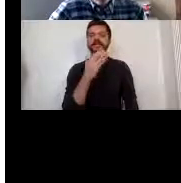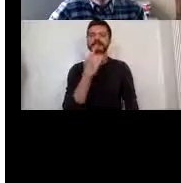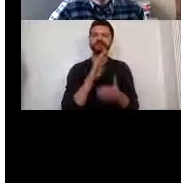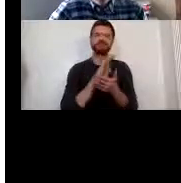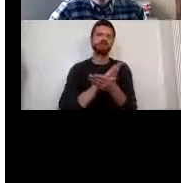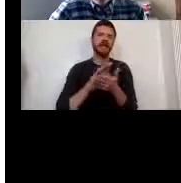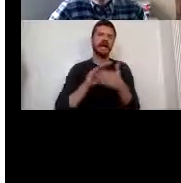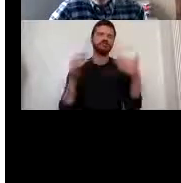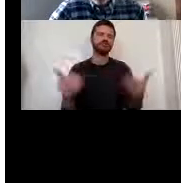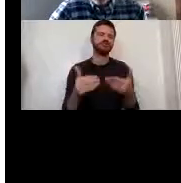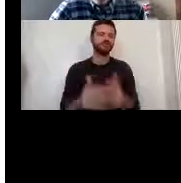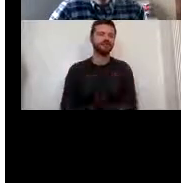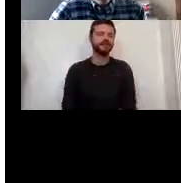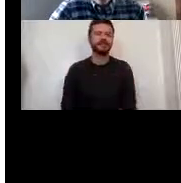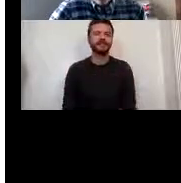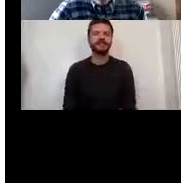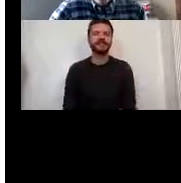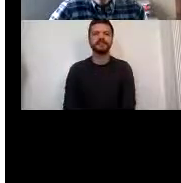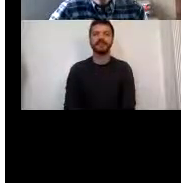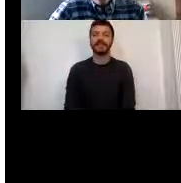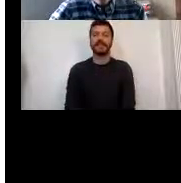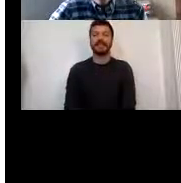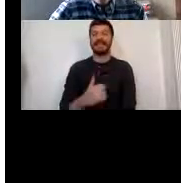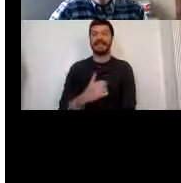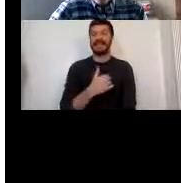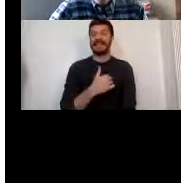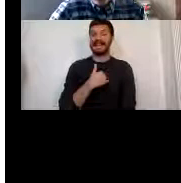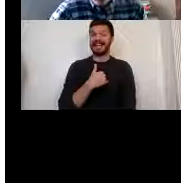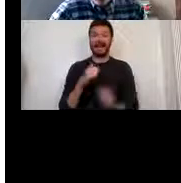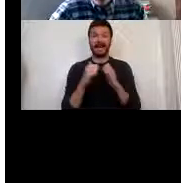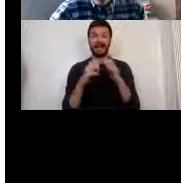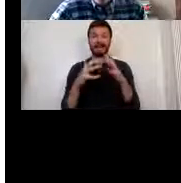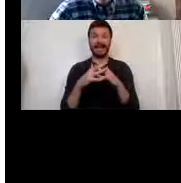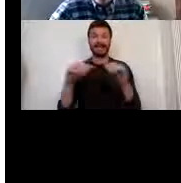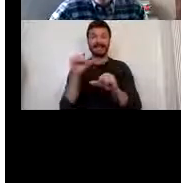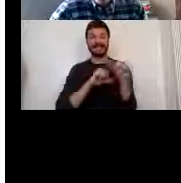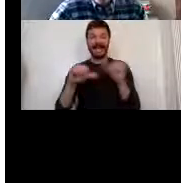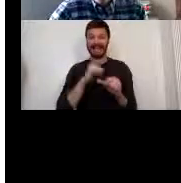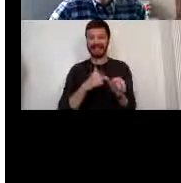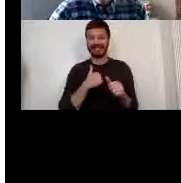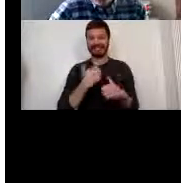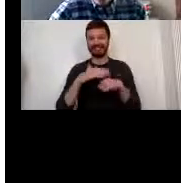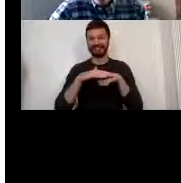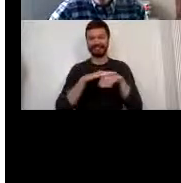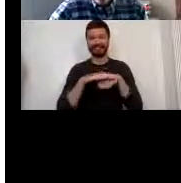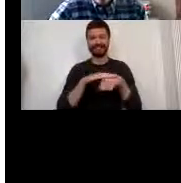introduction. I barely know enough implementation science myself to even be dangerous. I think